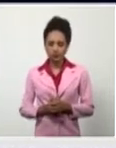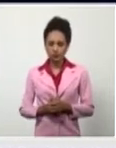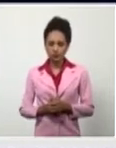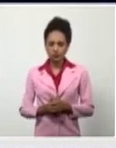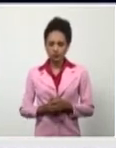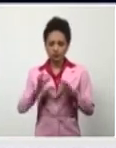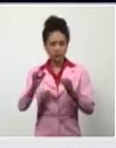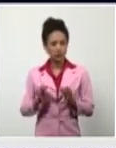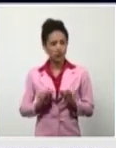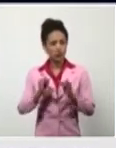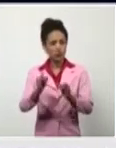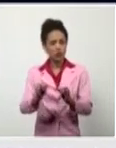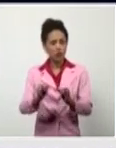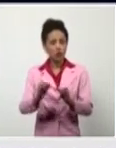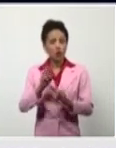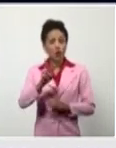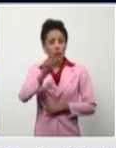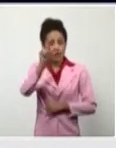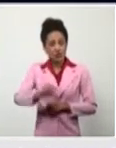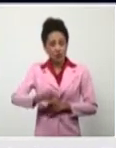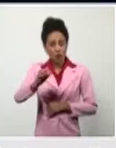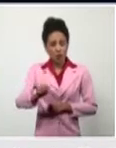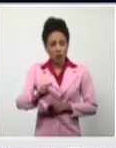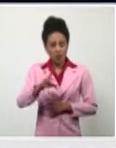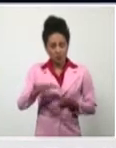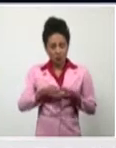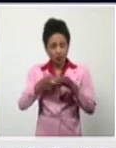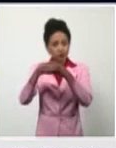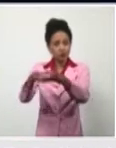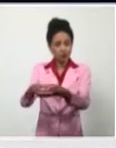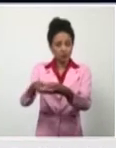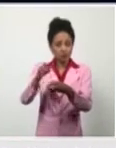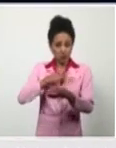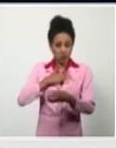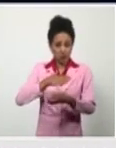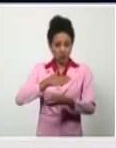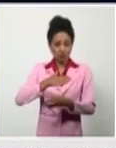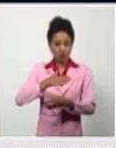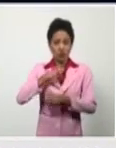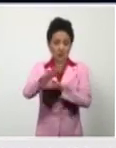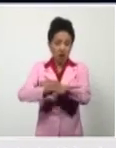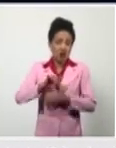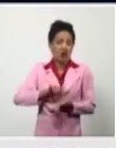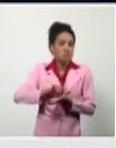We always mention the two evacuees from the beginning of the pandemic, and yesterday